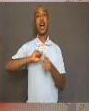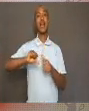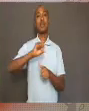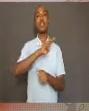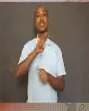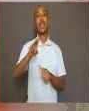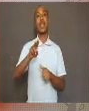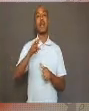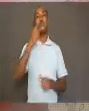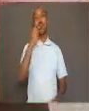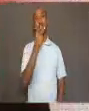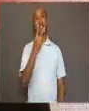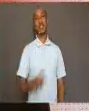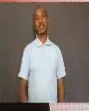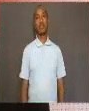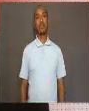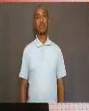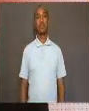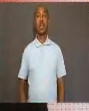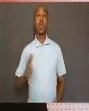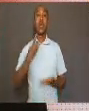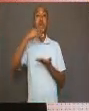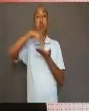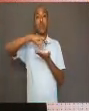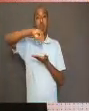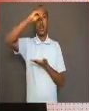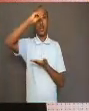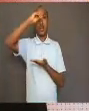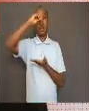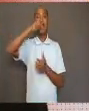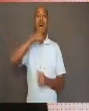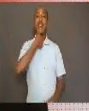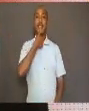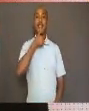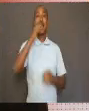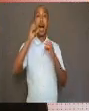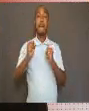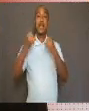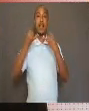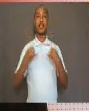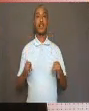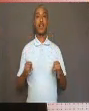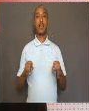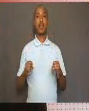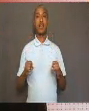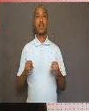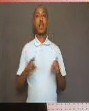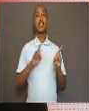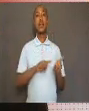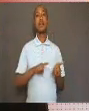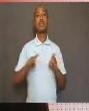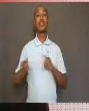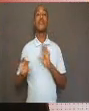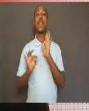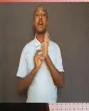they possess. We also learned that acids can be classified in terms of